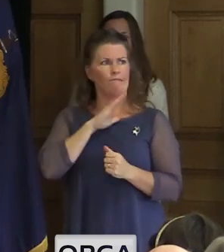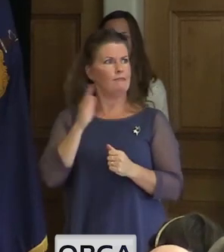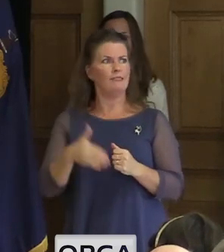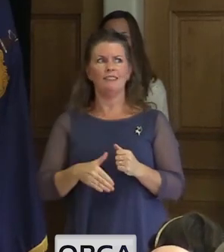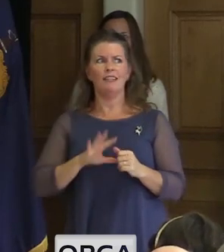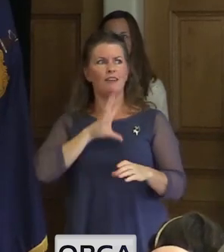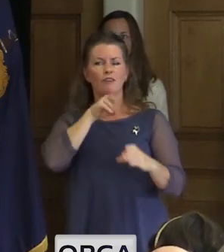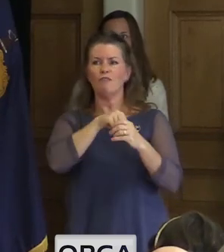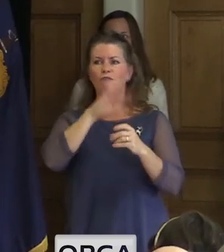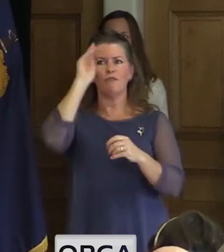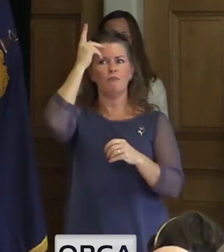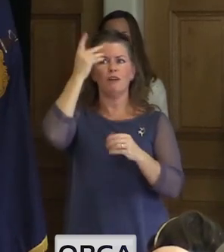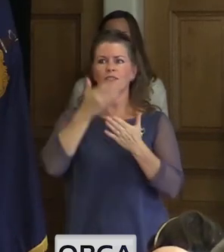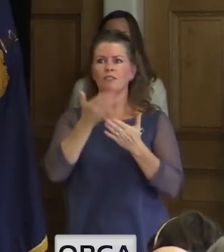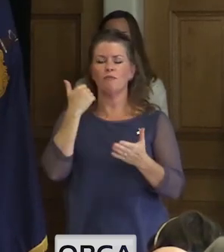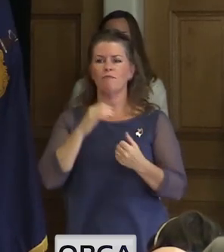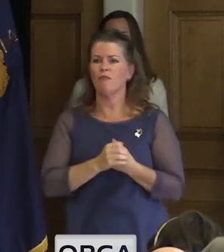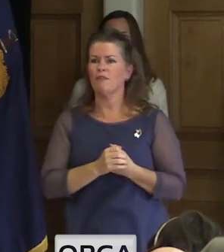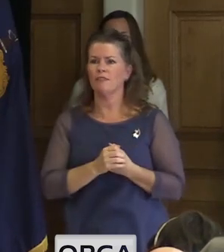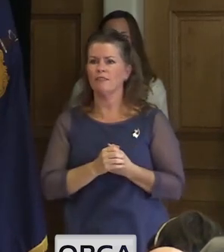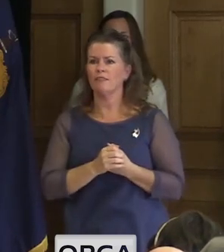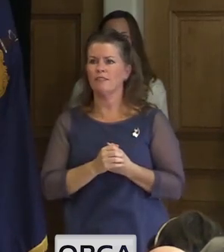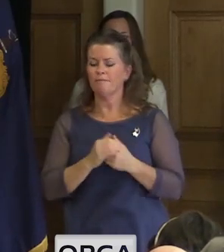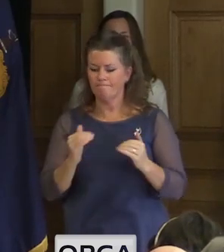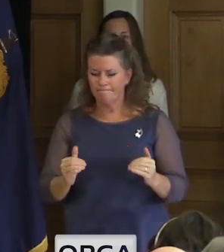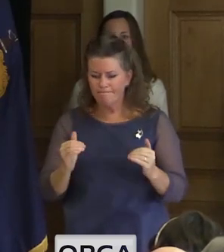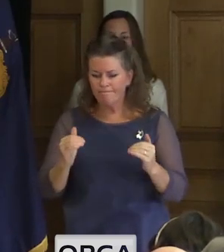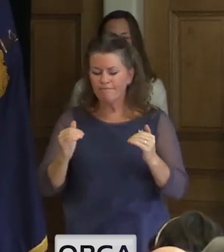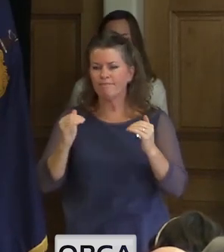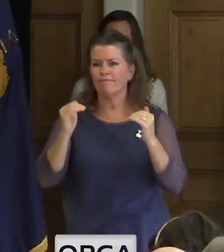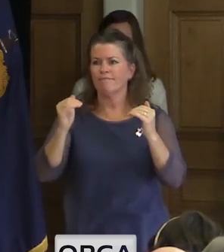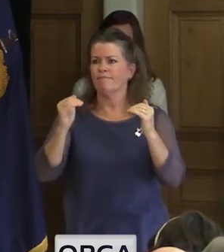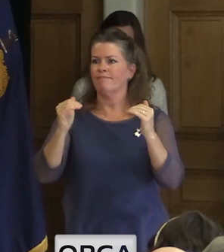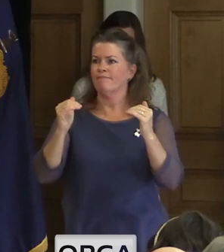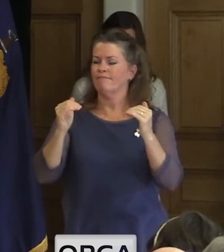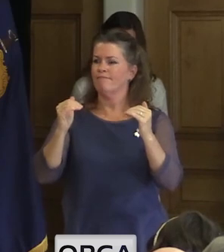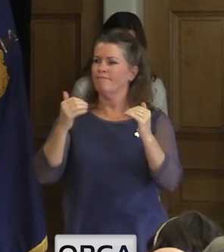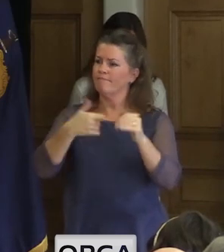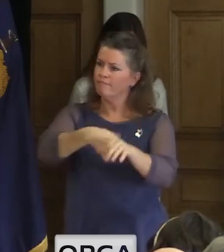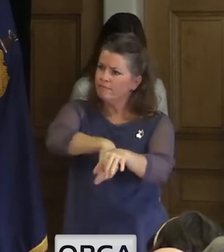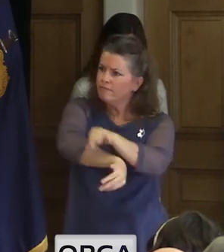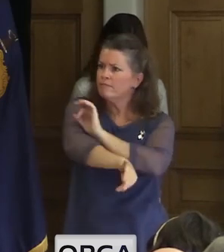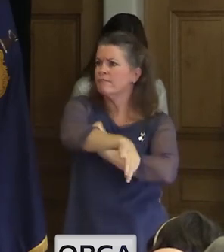involved in the party machine. They didn't work up the ladder. They just understood that now is the time